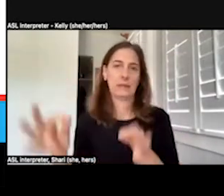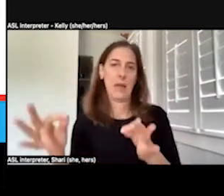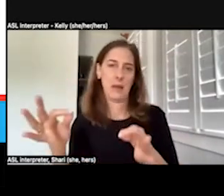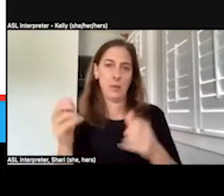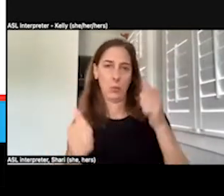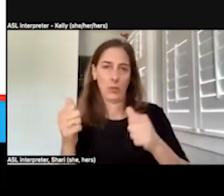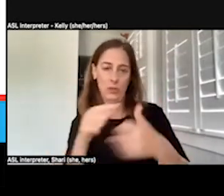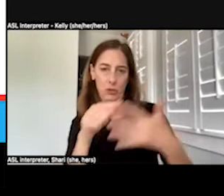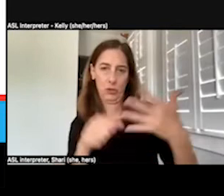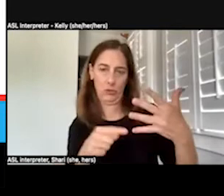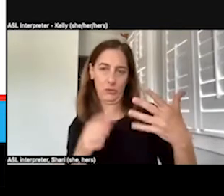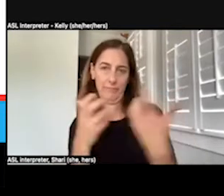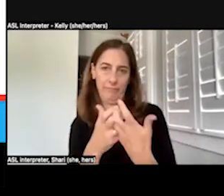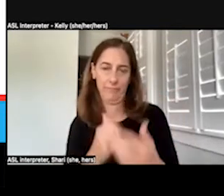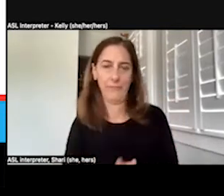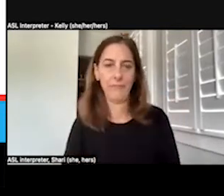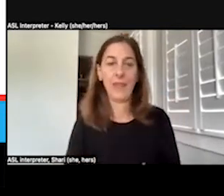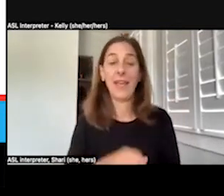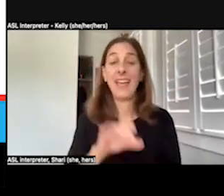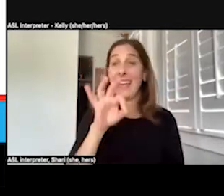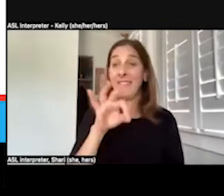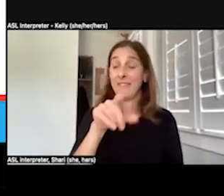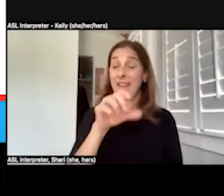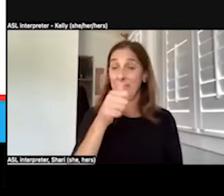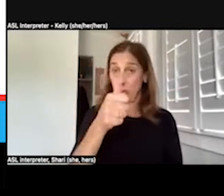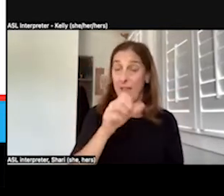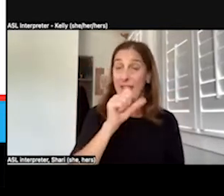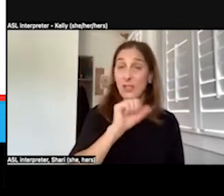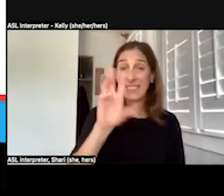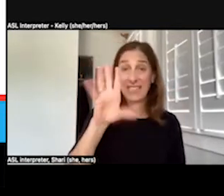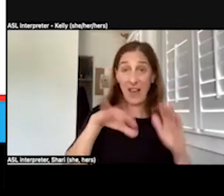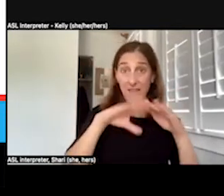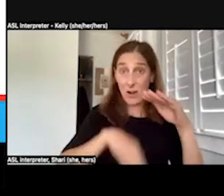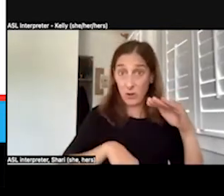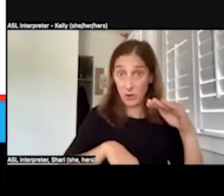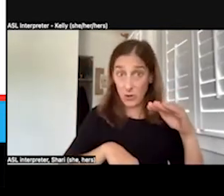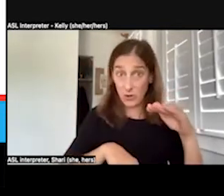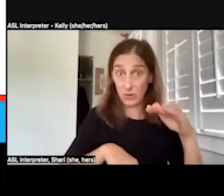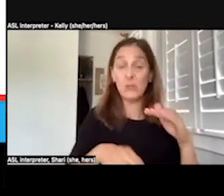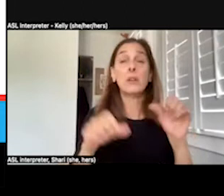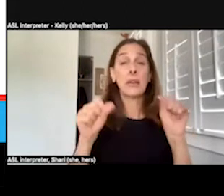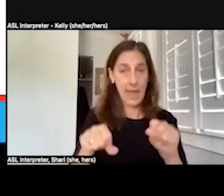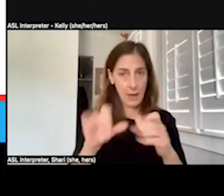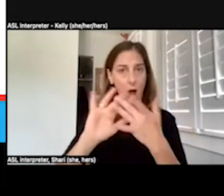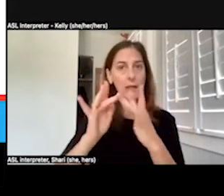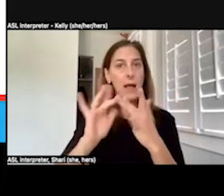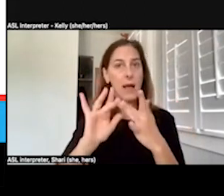So if you're under age 65, you can apply online